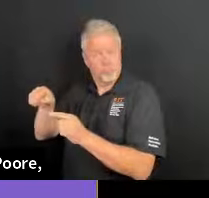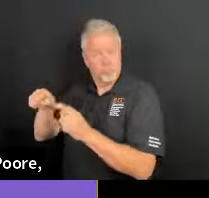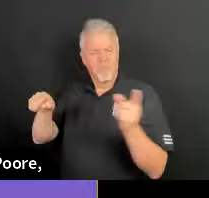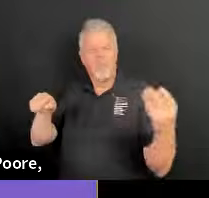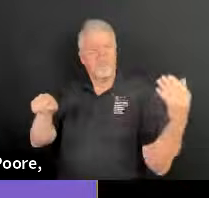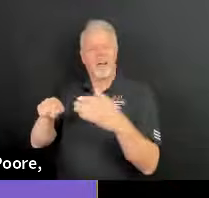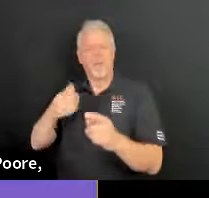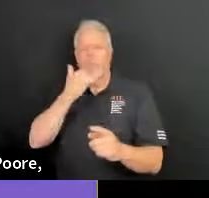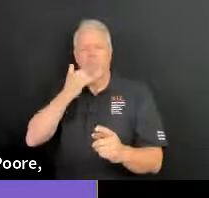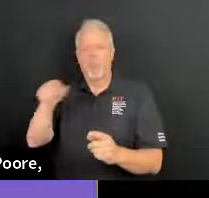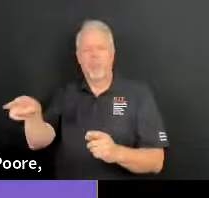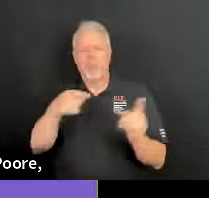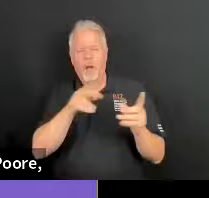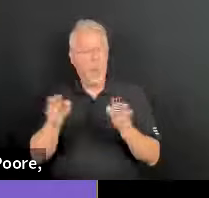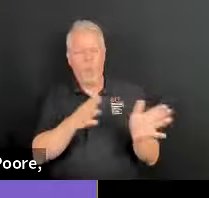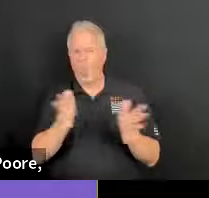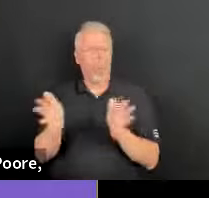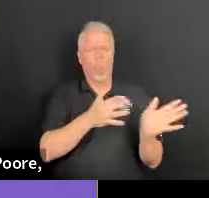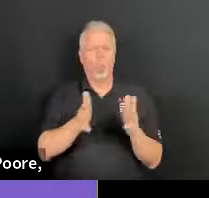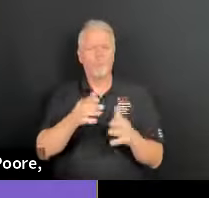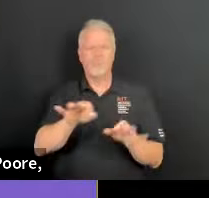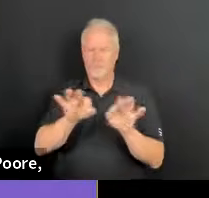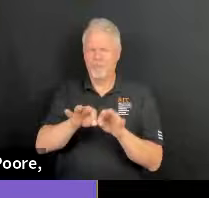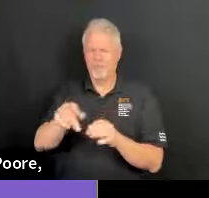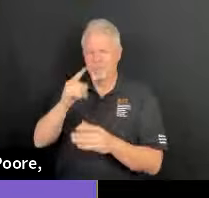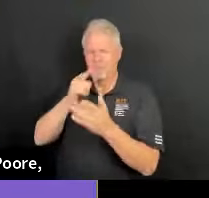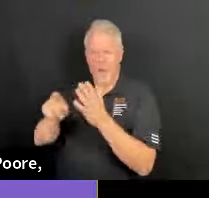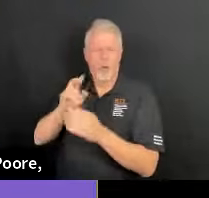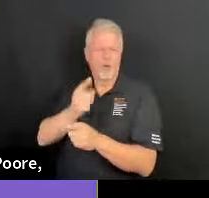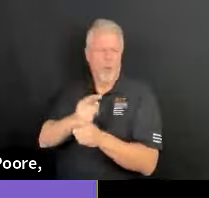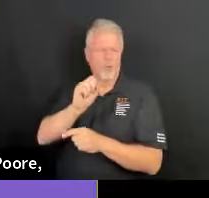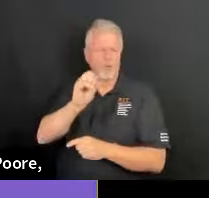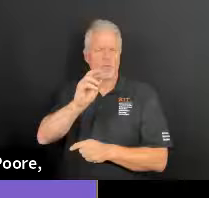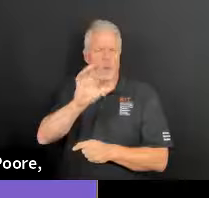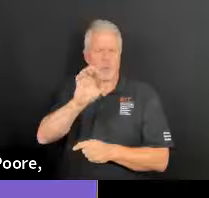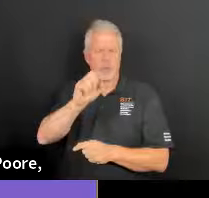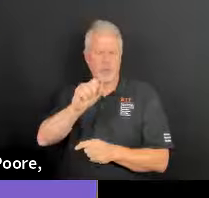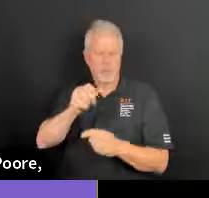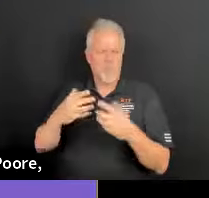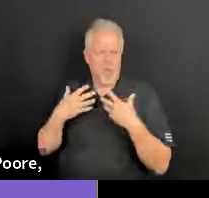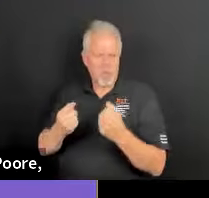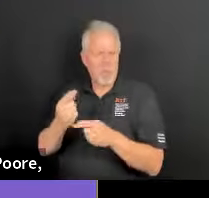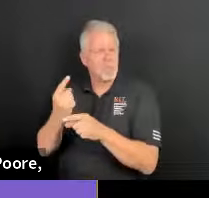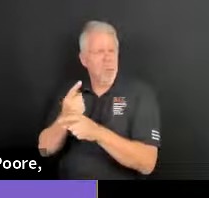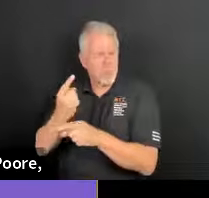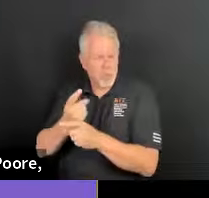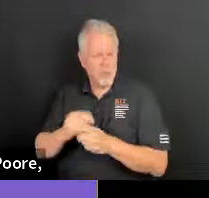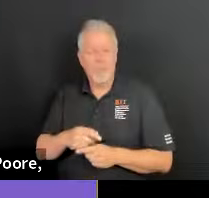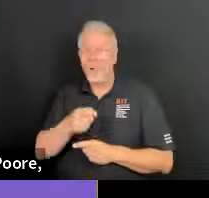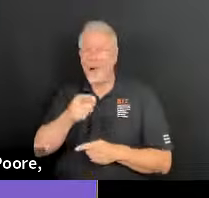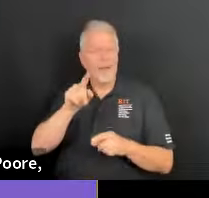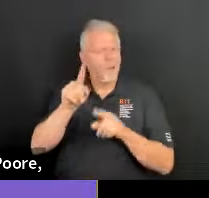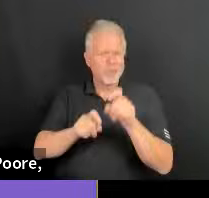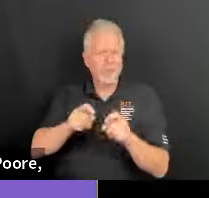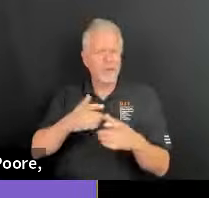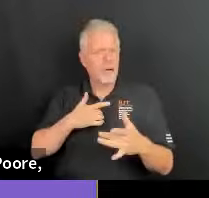There are some things that are effective, but there are some things that are very ineffective, and we see that on the internet. So